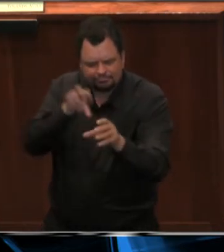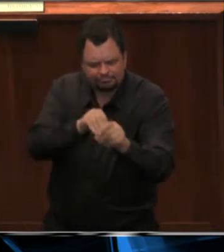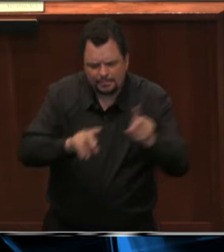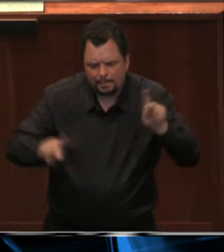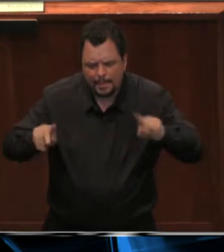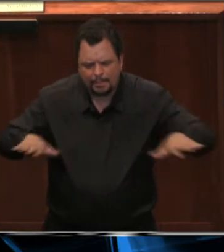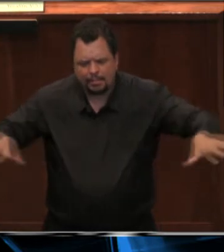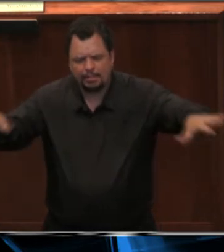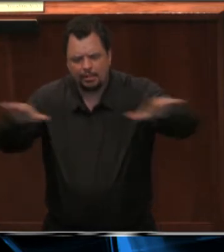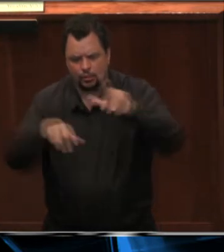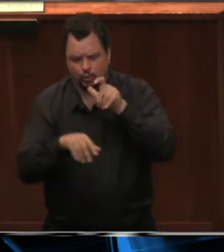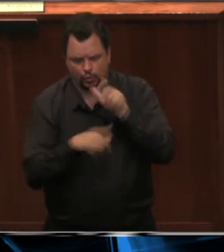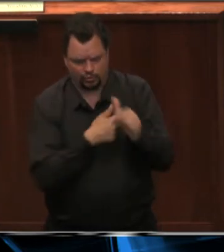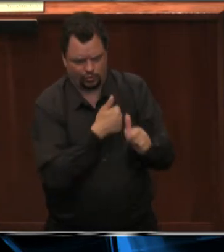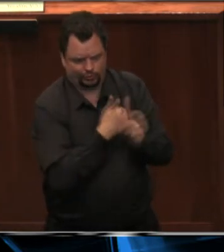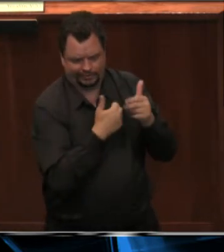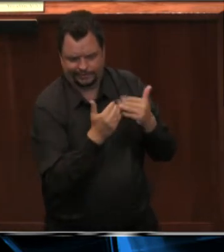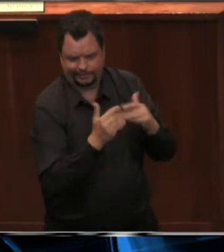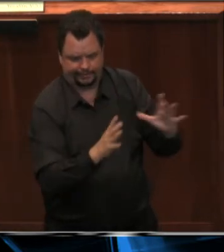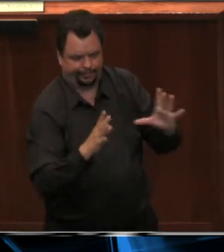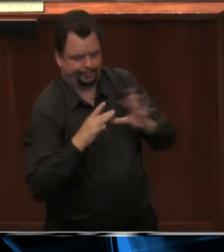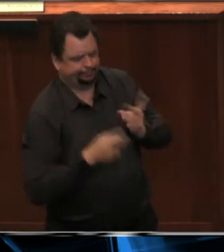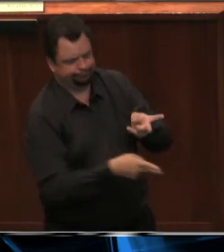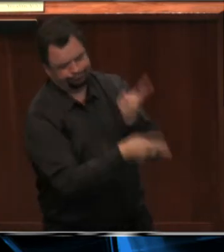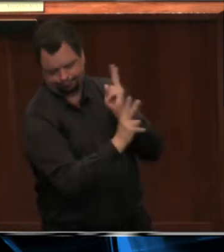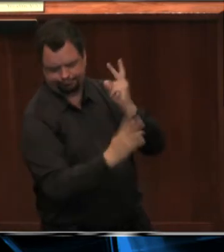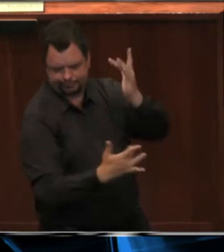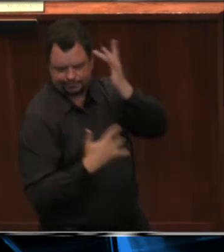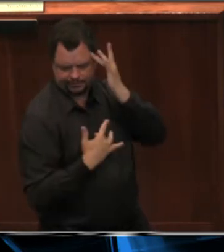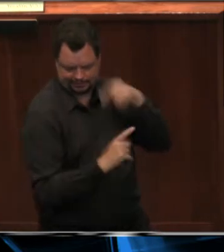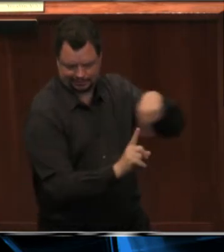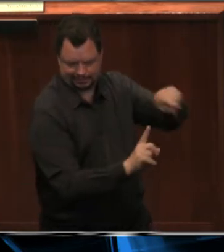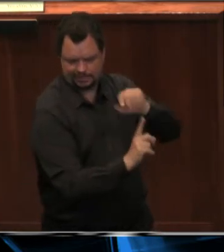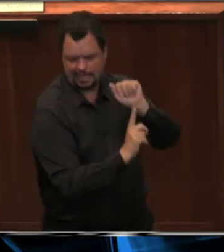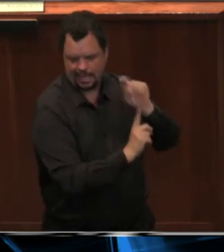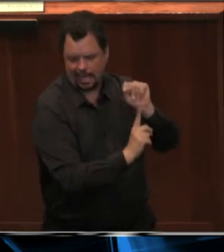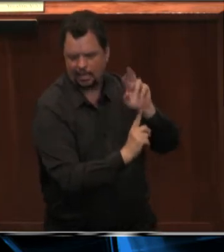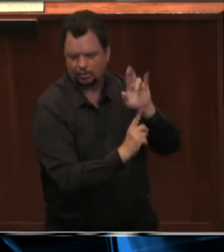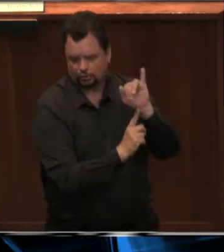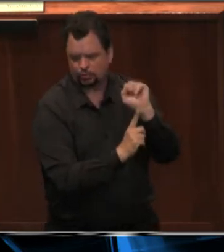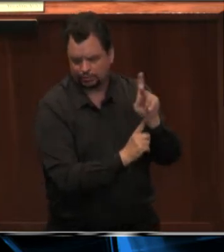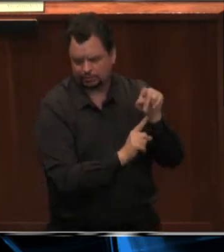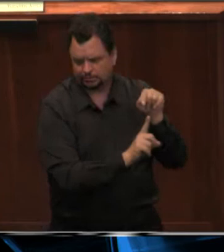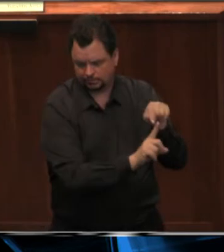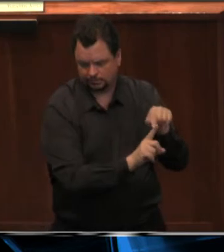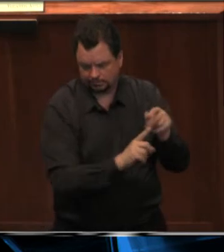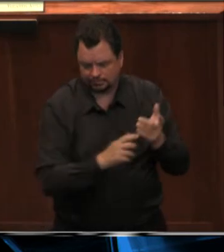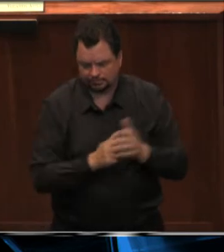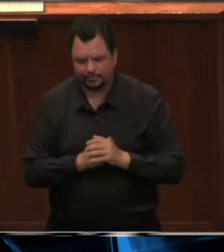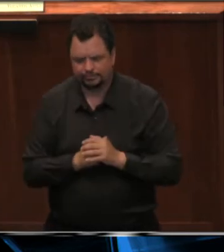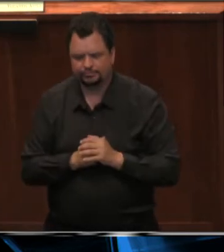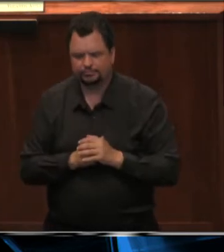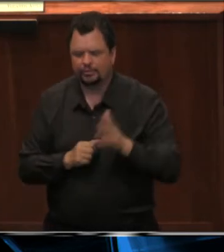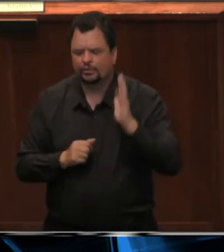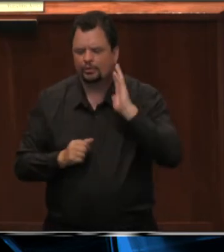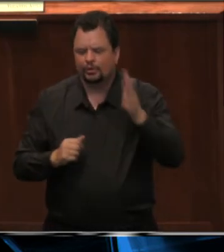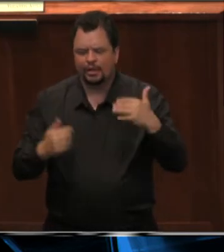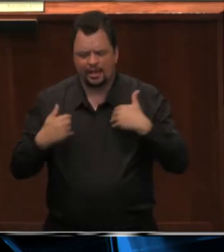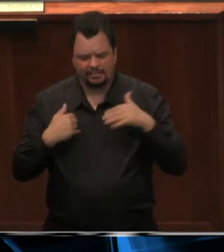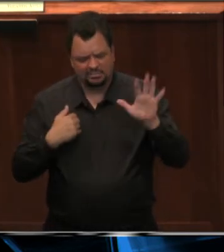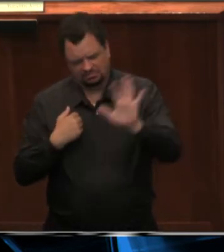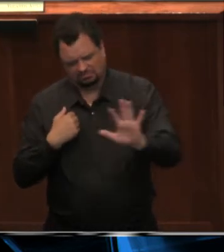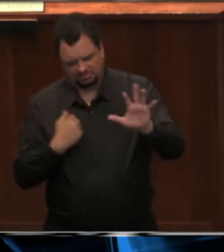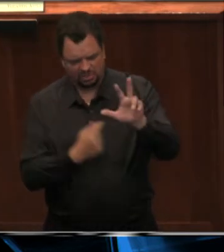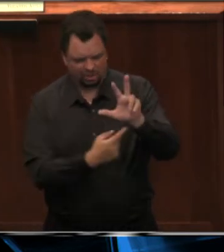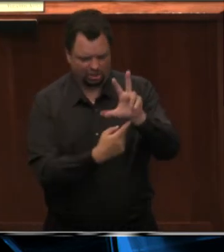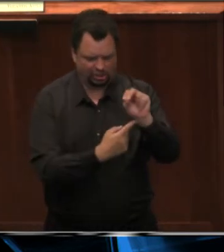transmitting disease in the community. So through the Workforce Center, we also anticipate that we will augment about 30 additional people to help with